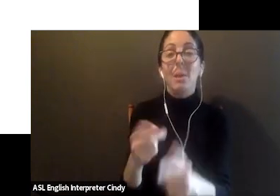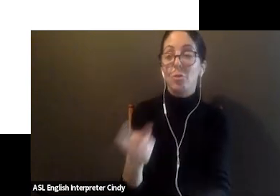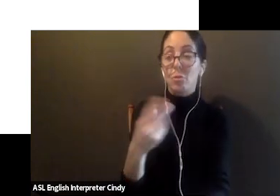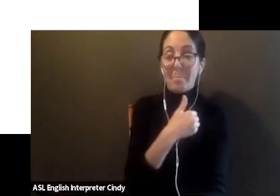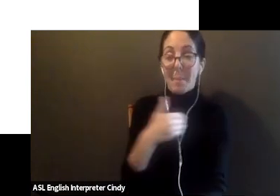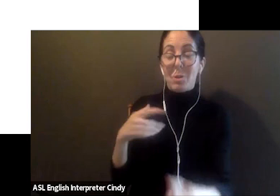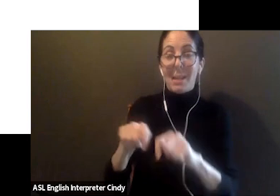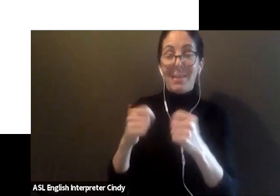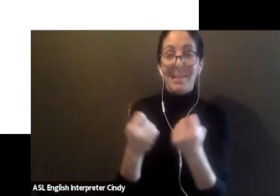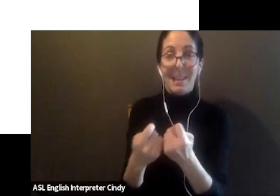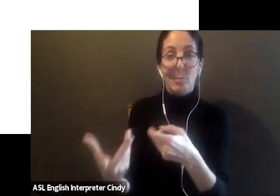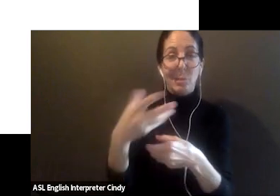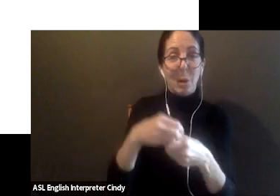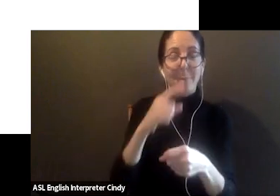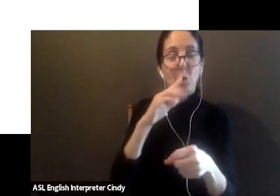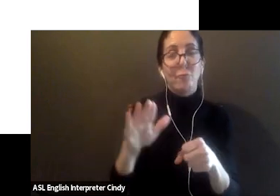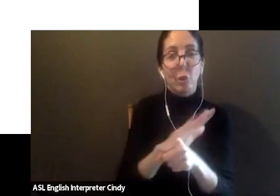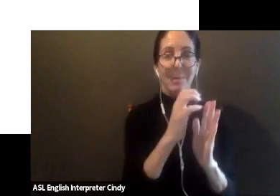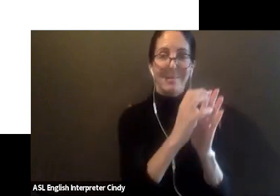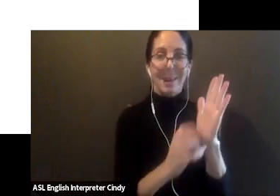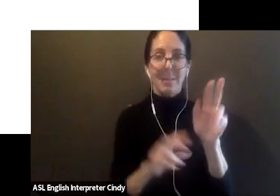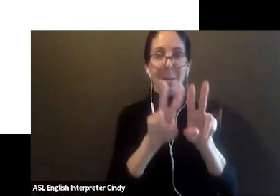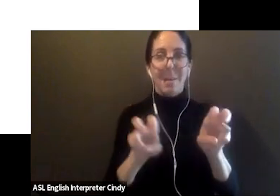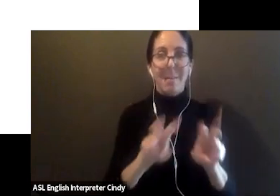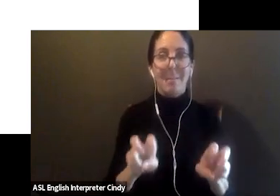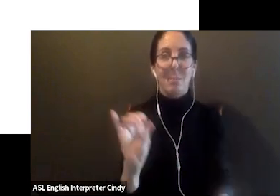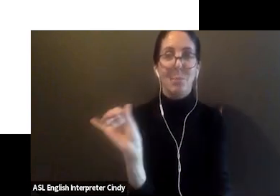be included for the full text analysis as well.